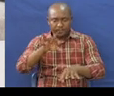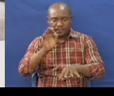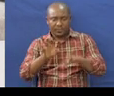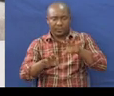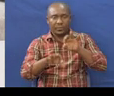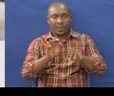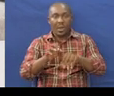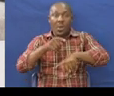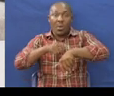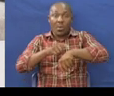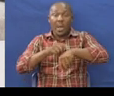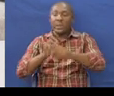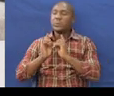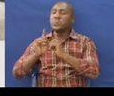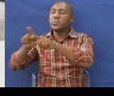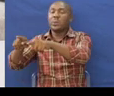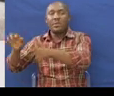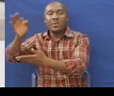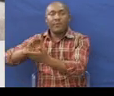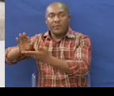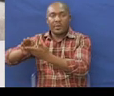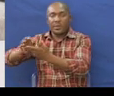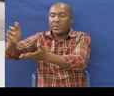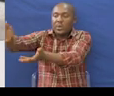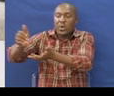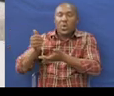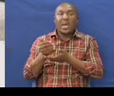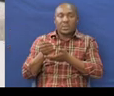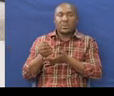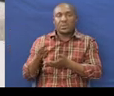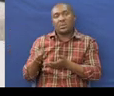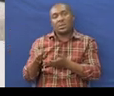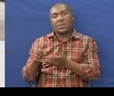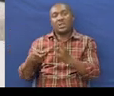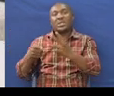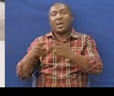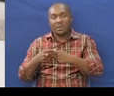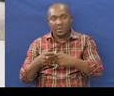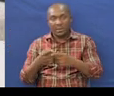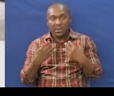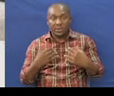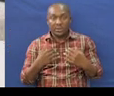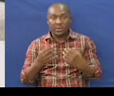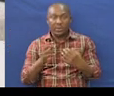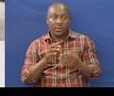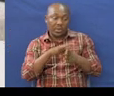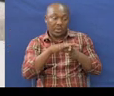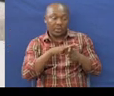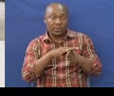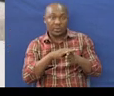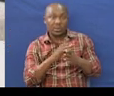conducting research. So the information you gather from the field so that you can use them to answer the question or